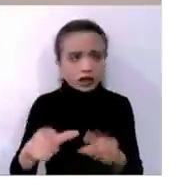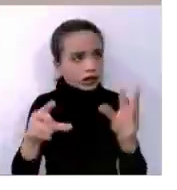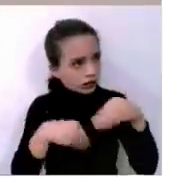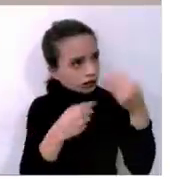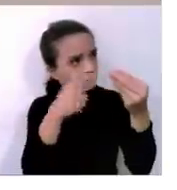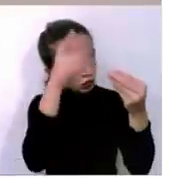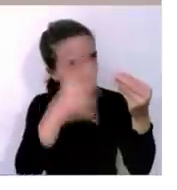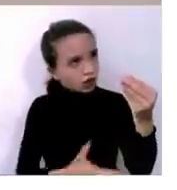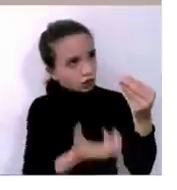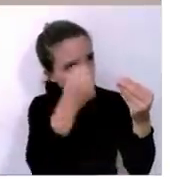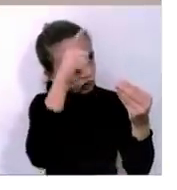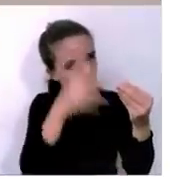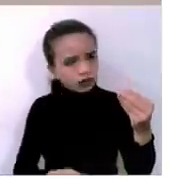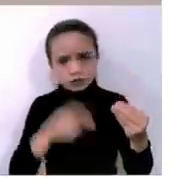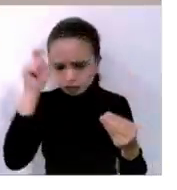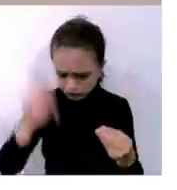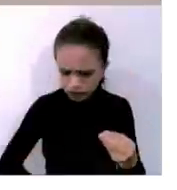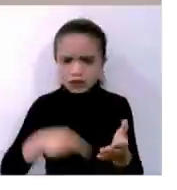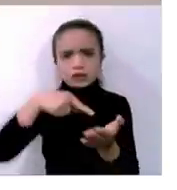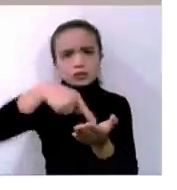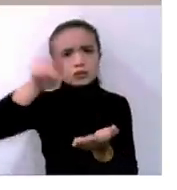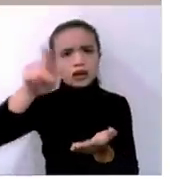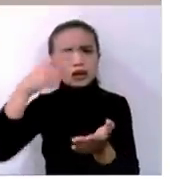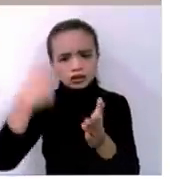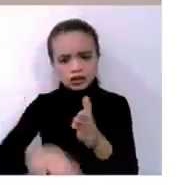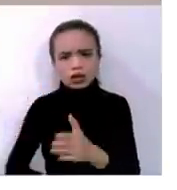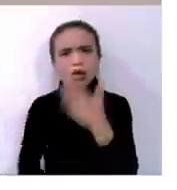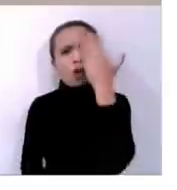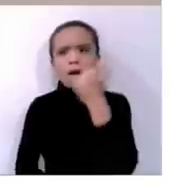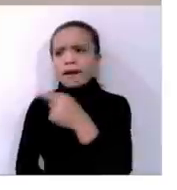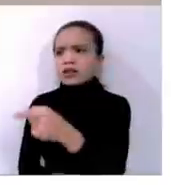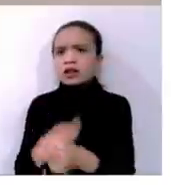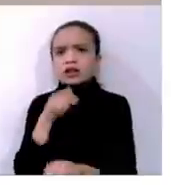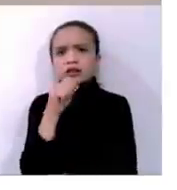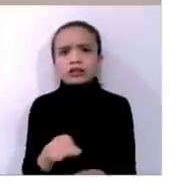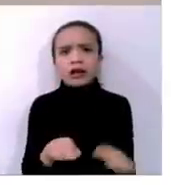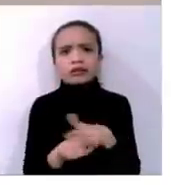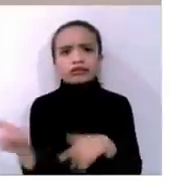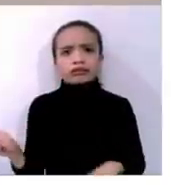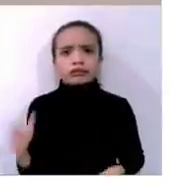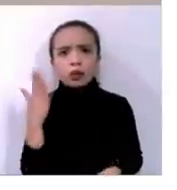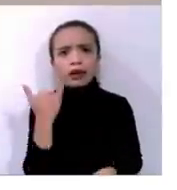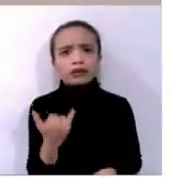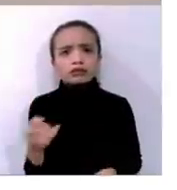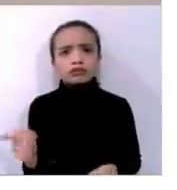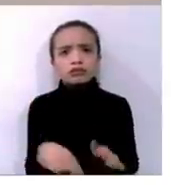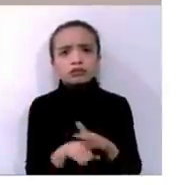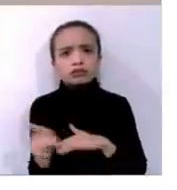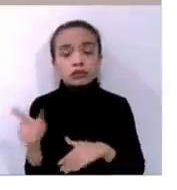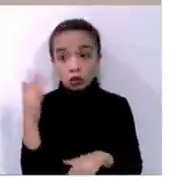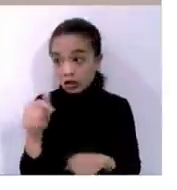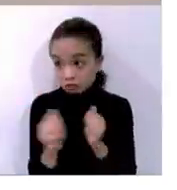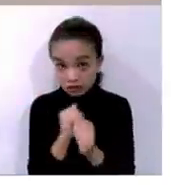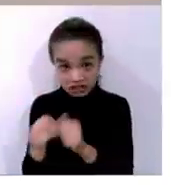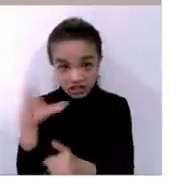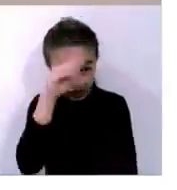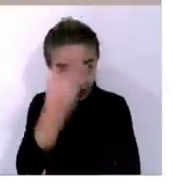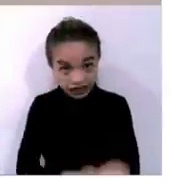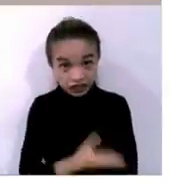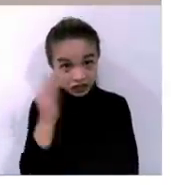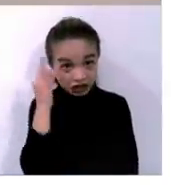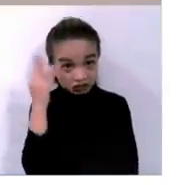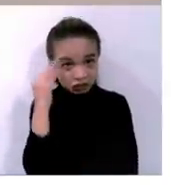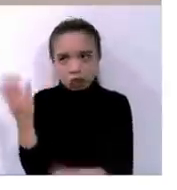God's. So we have to pay our taxes. How come he gets away with it? Oh, because he's the son of Ferdinand Marcos?